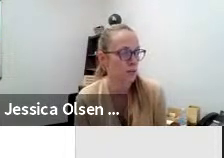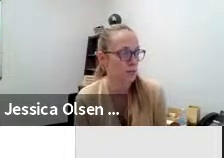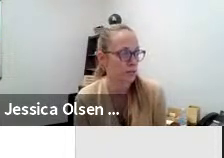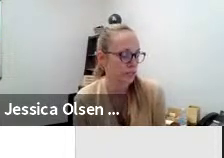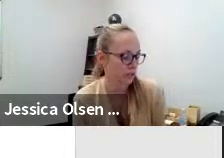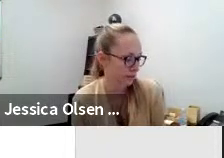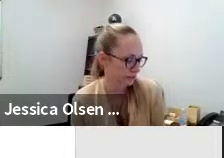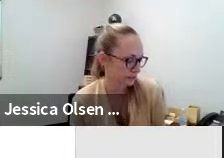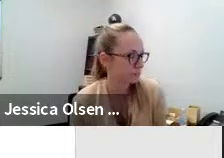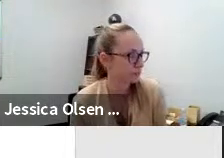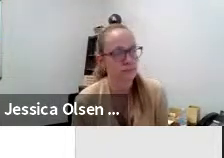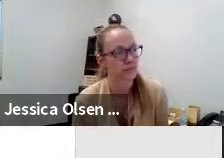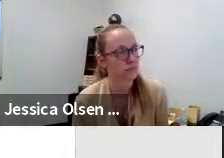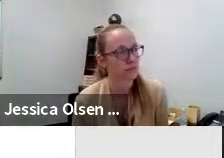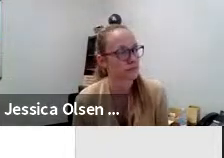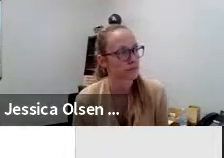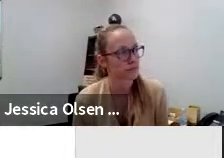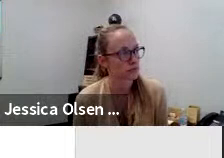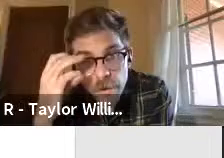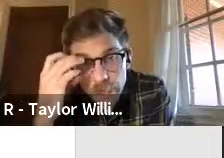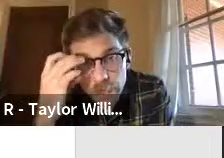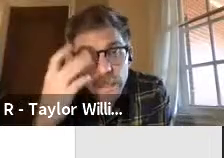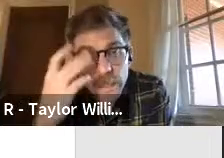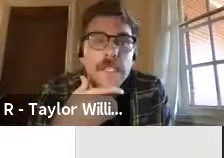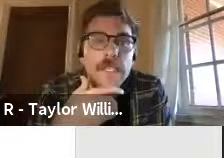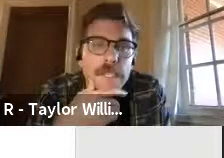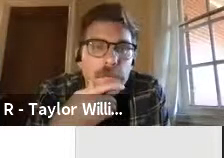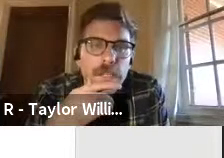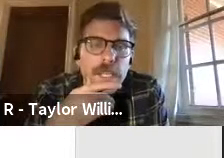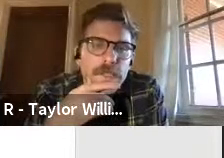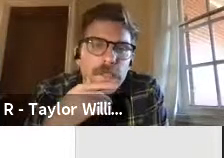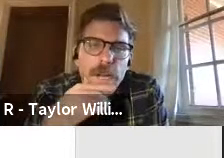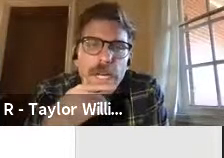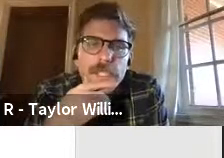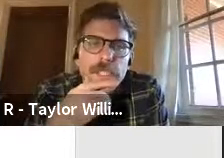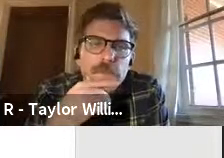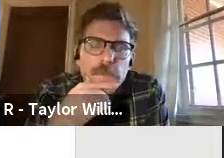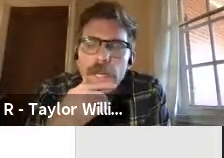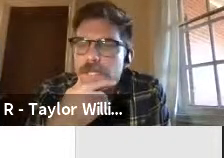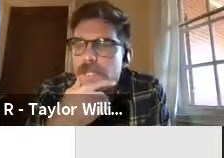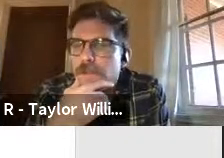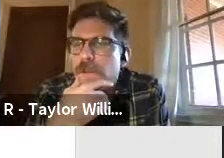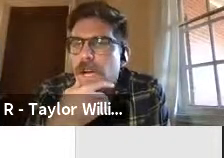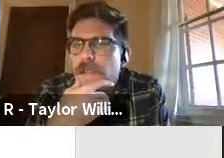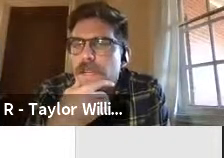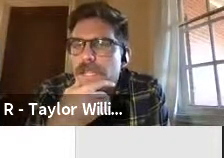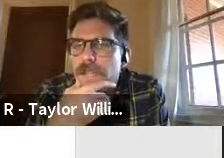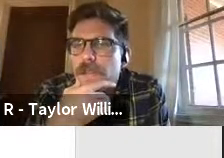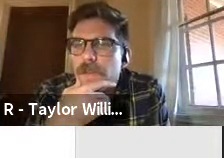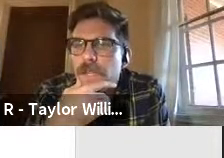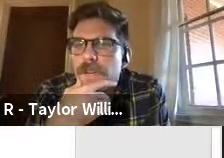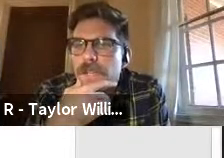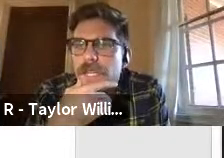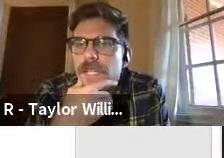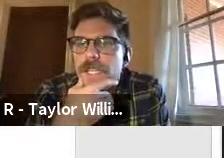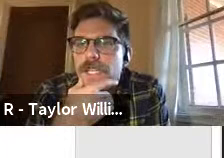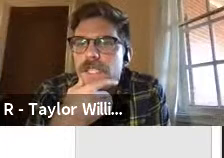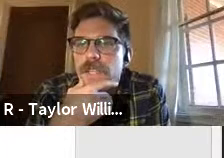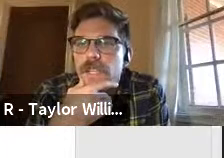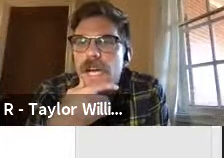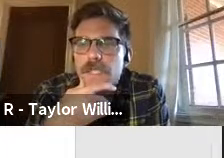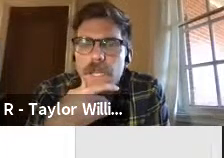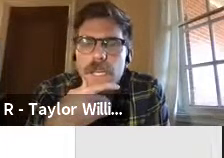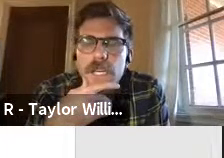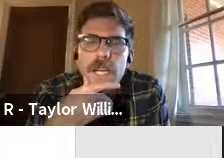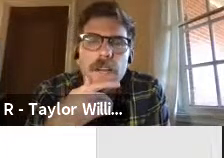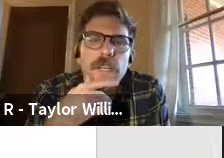this item in particular. Yeah, I think only that like this is definitely a direct response to, I think, a need that people had articulated